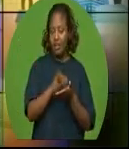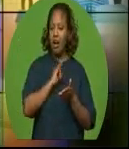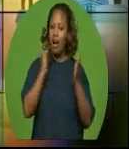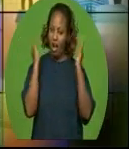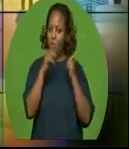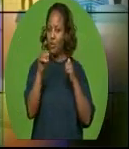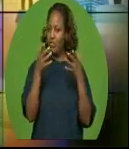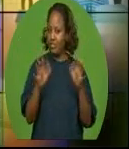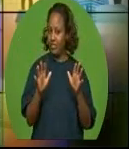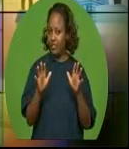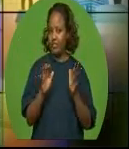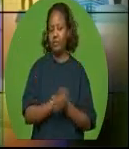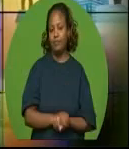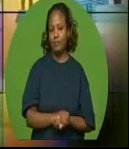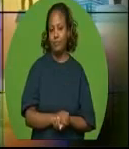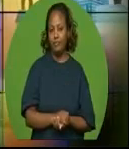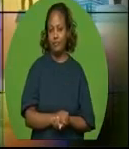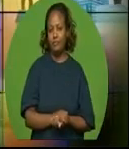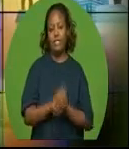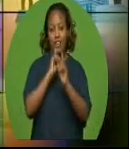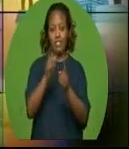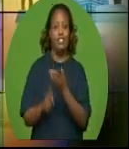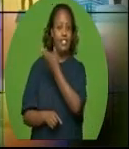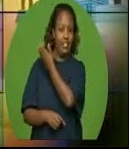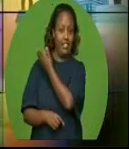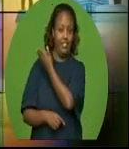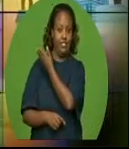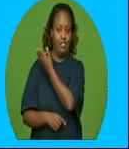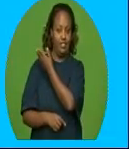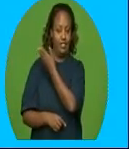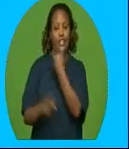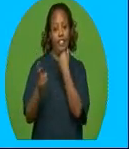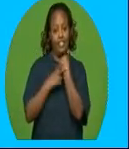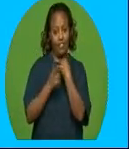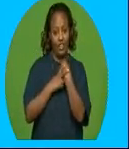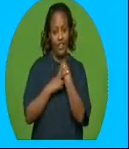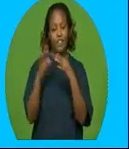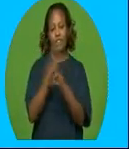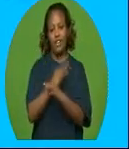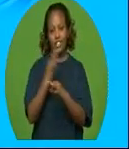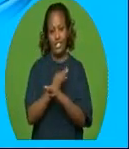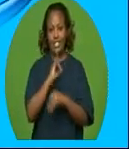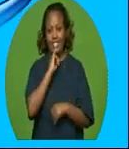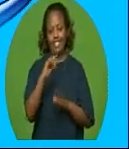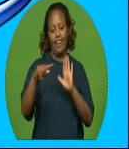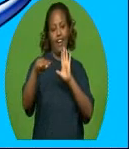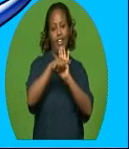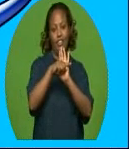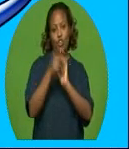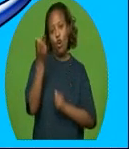that? I hope you have done so. Here is the answer. The saving function